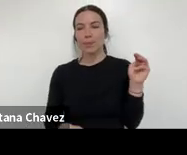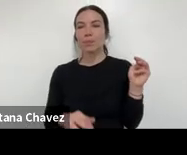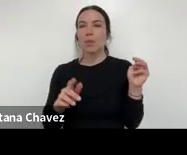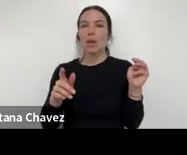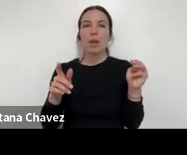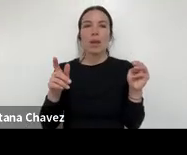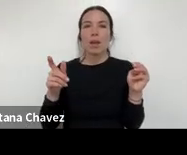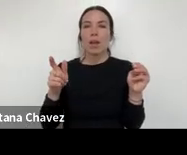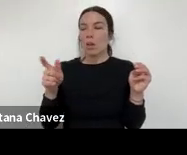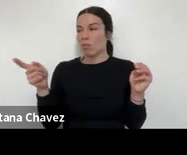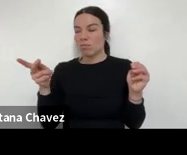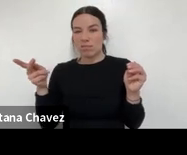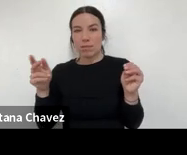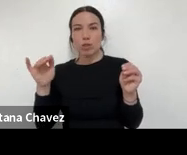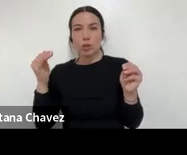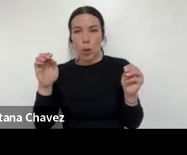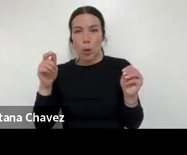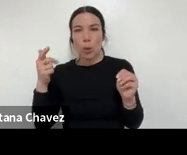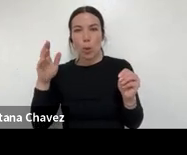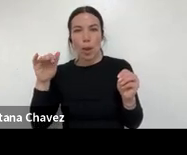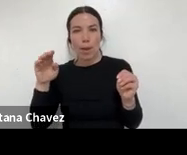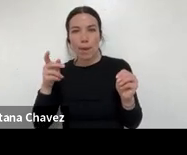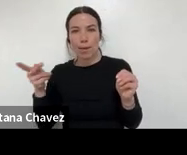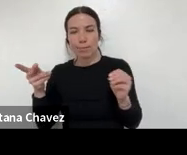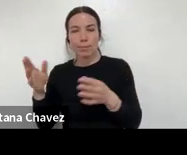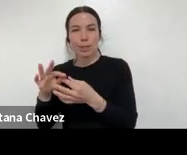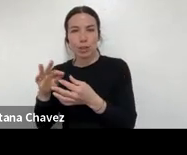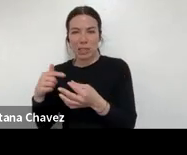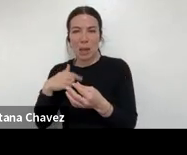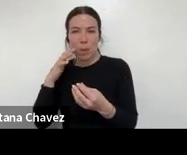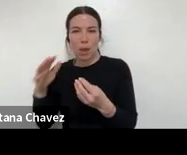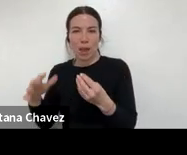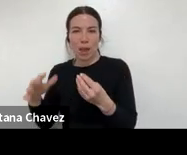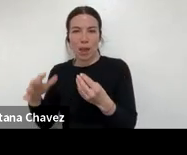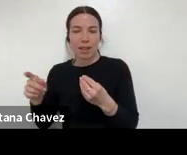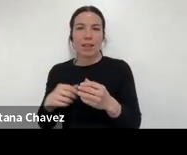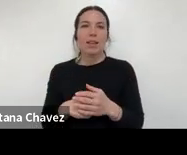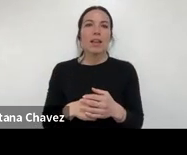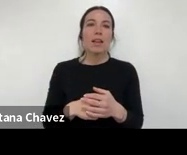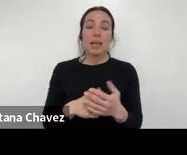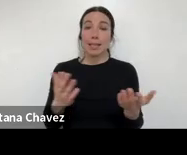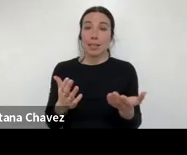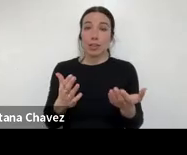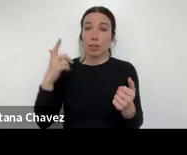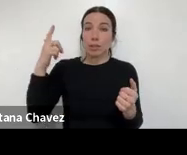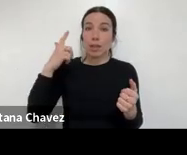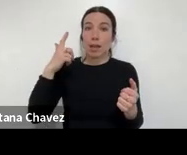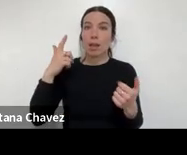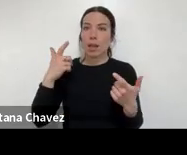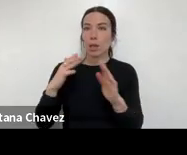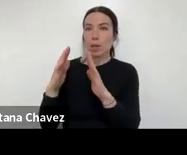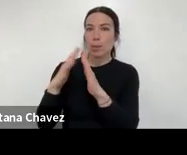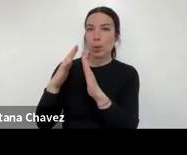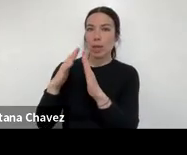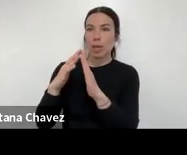it's the idea of community is very important to us. It's something that we